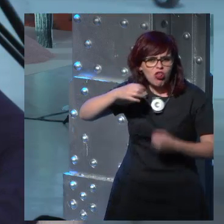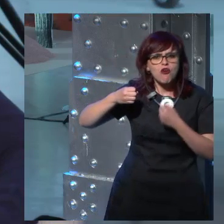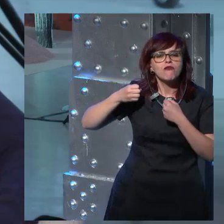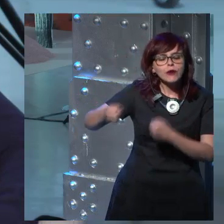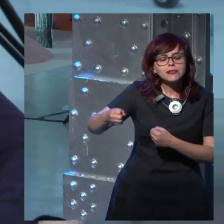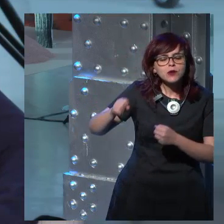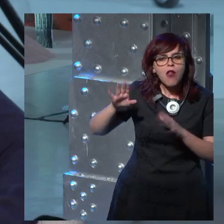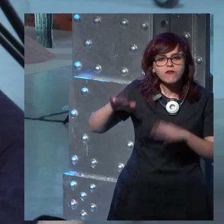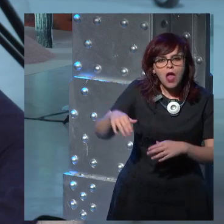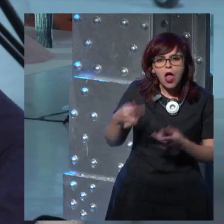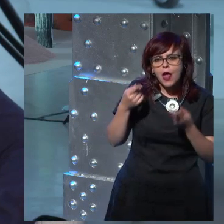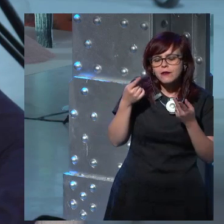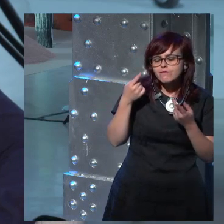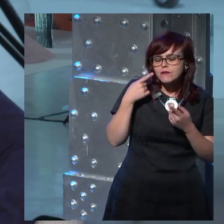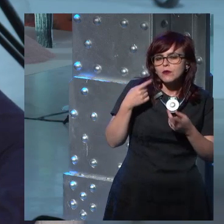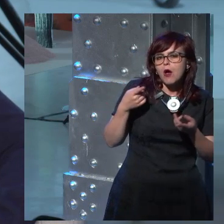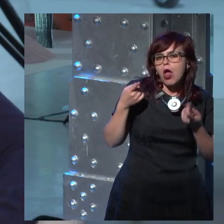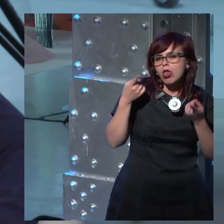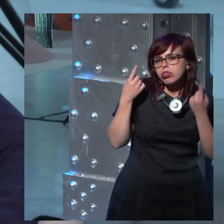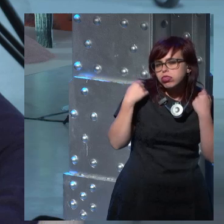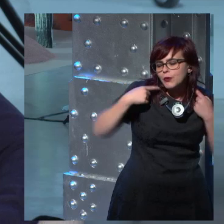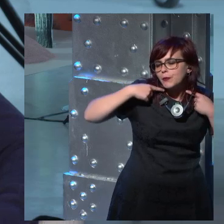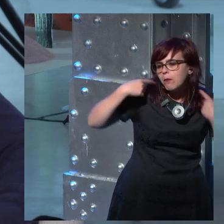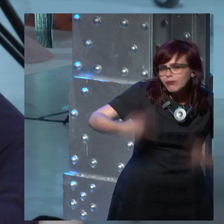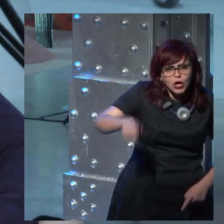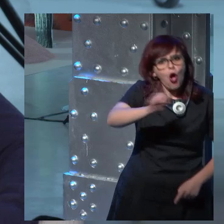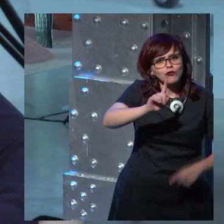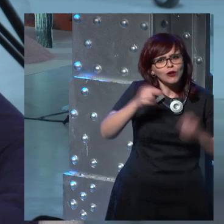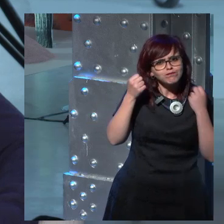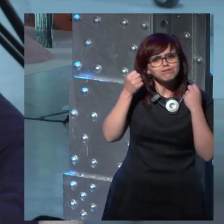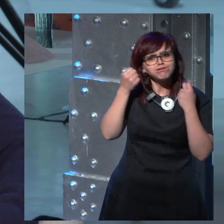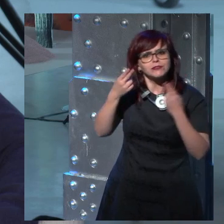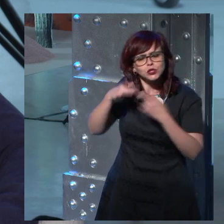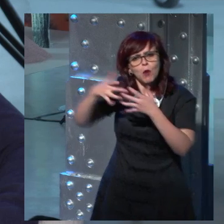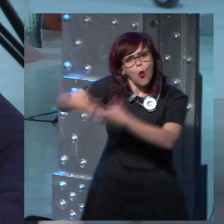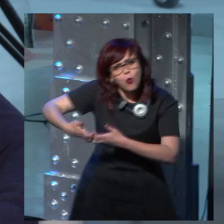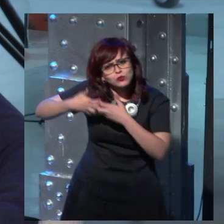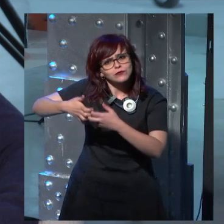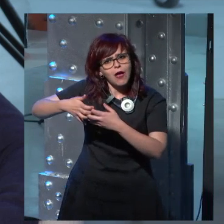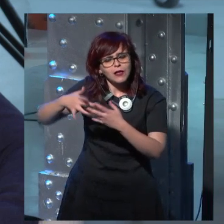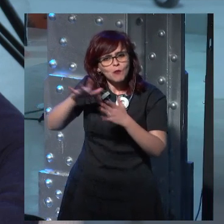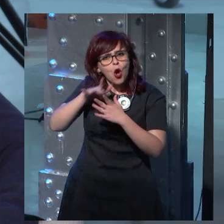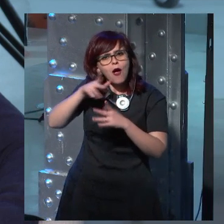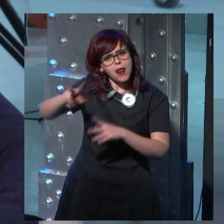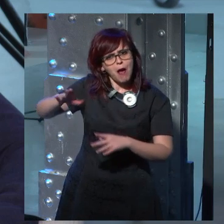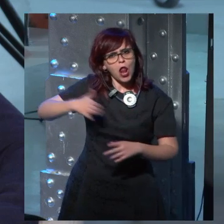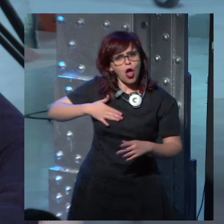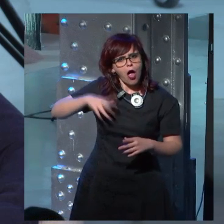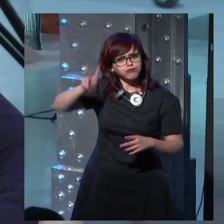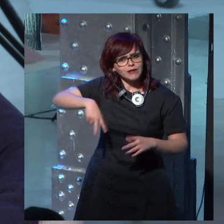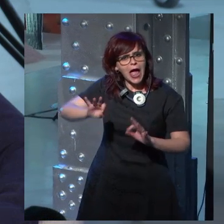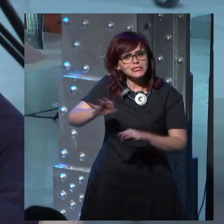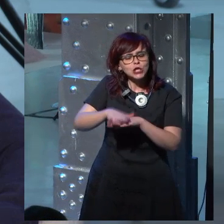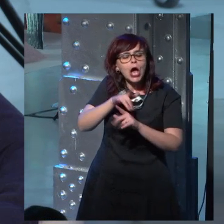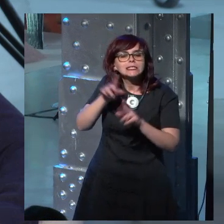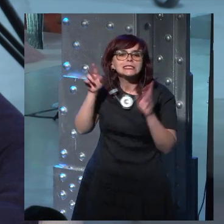can find a way to be appreciated by his older brother, and gets